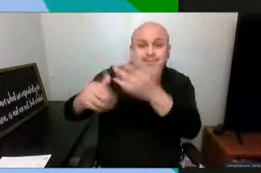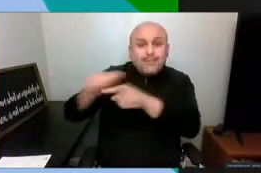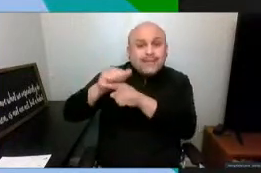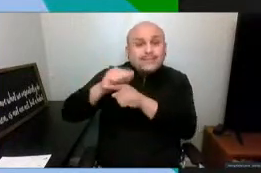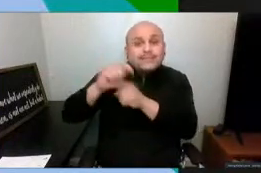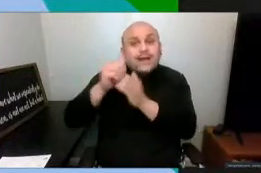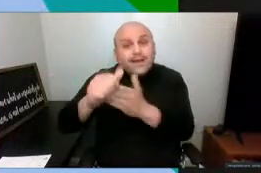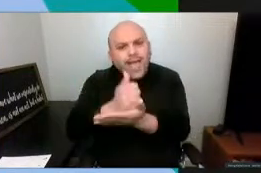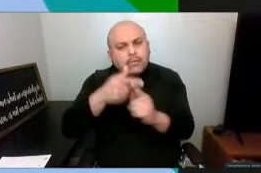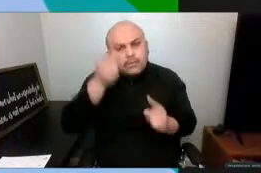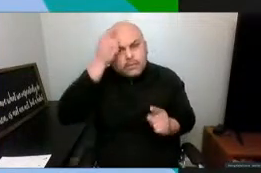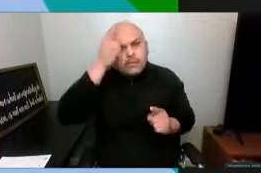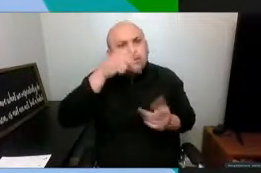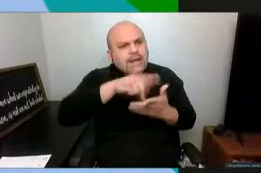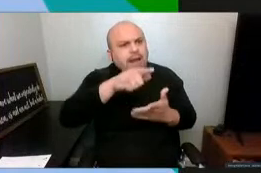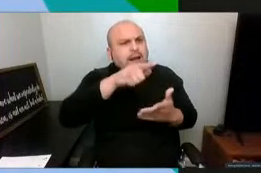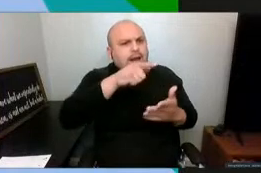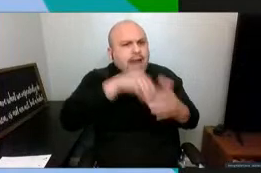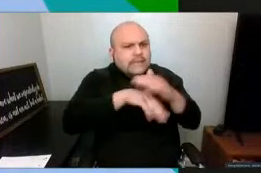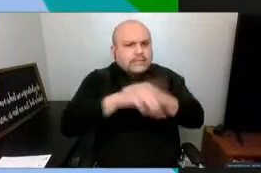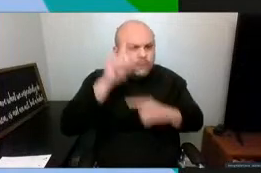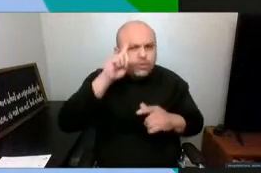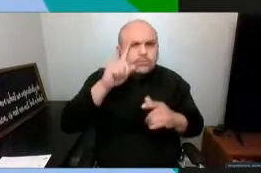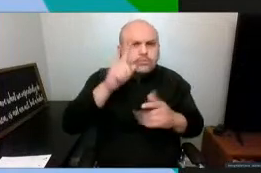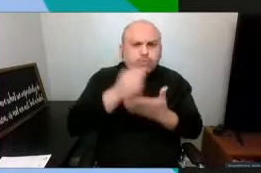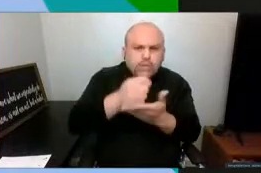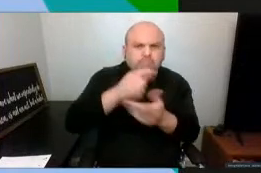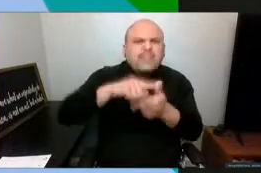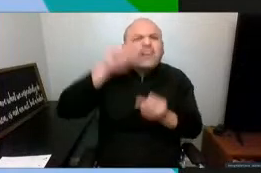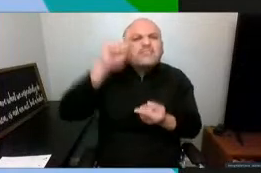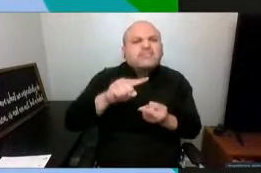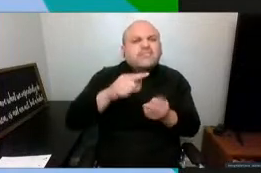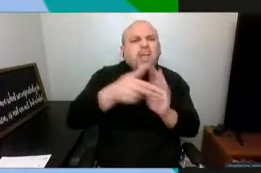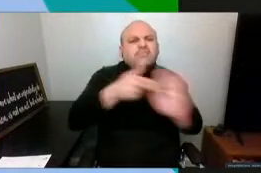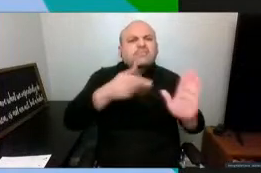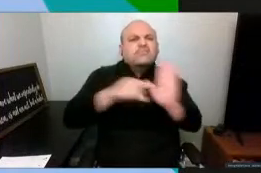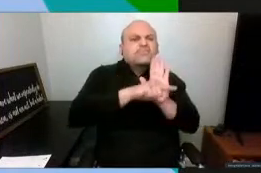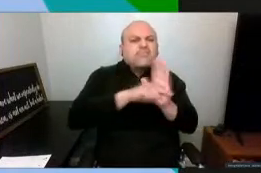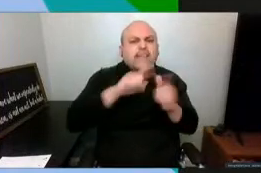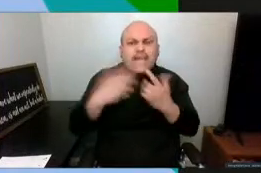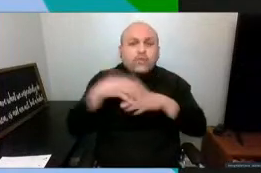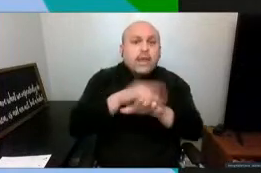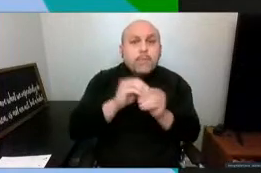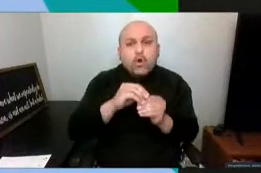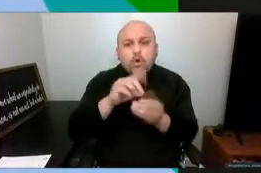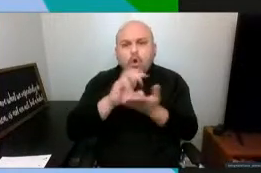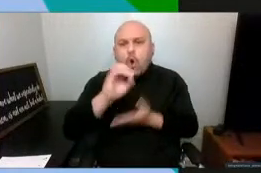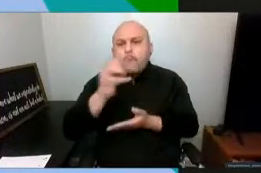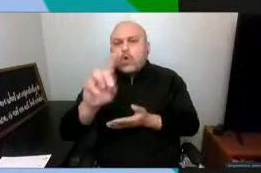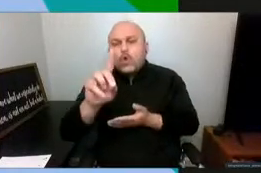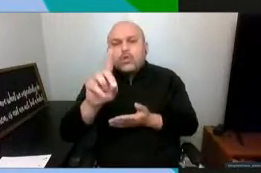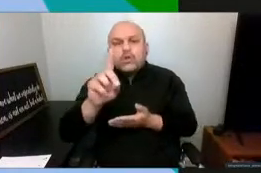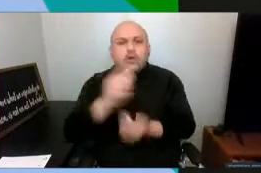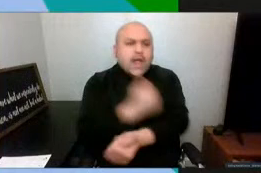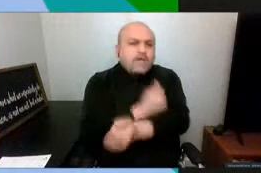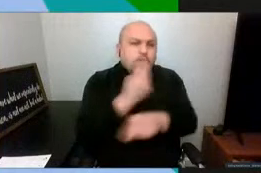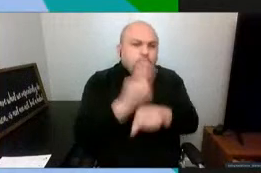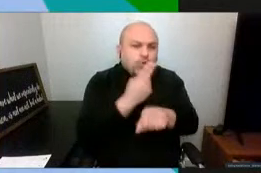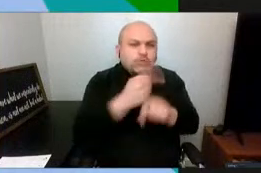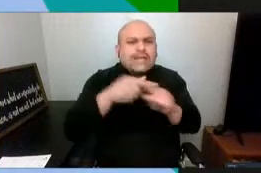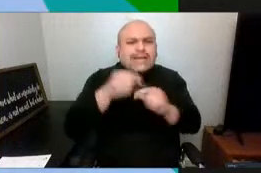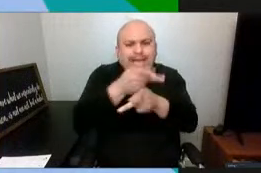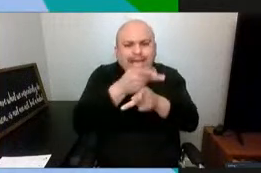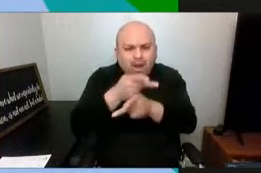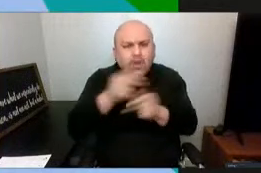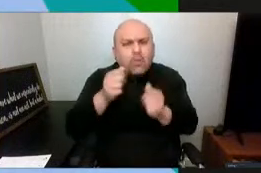access to treatment and reduce stigma through integrating opioid use disorder treatment and care with primary care